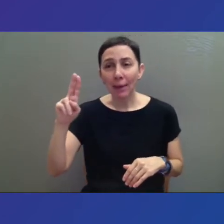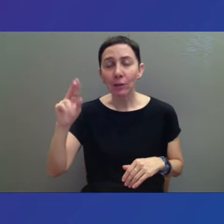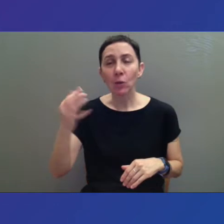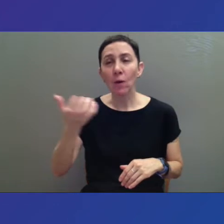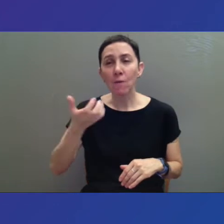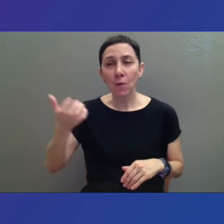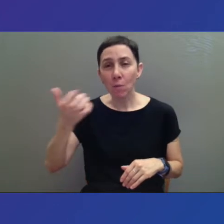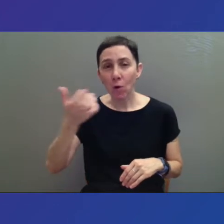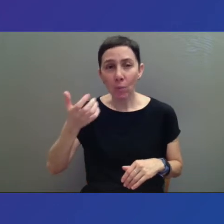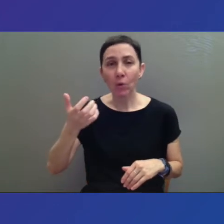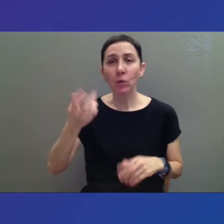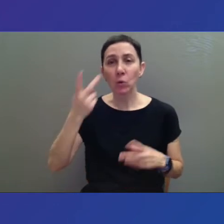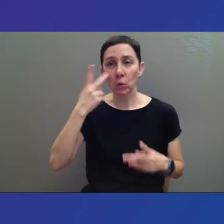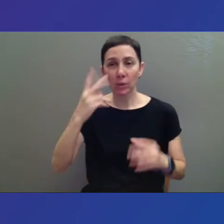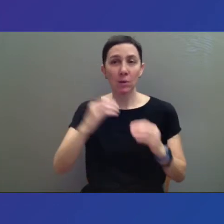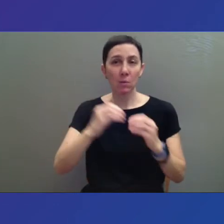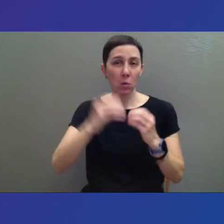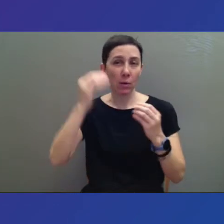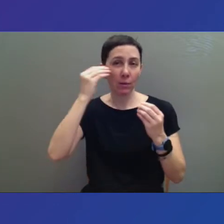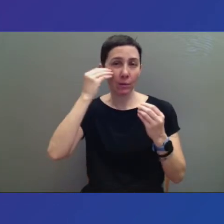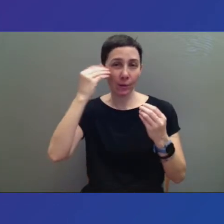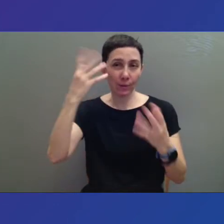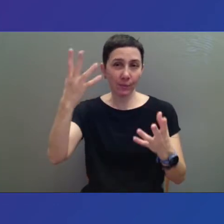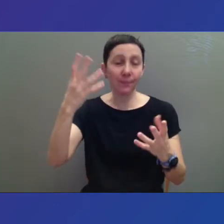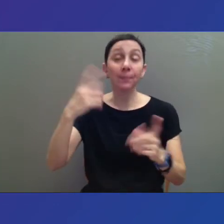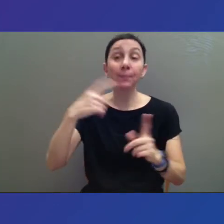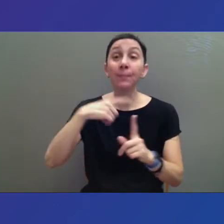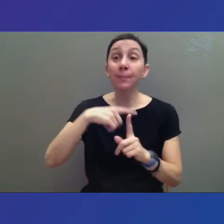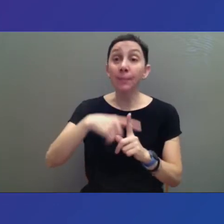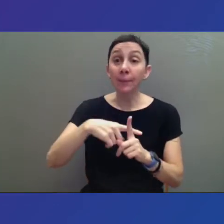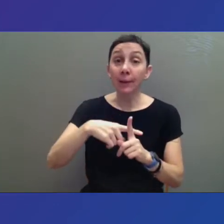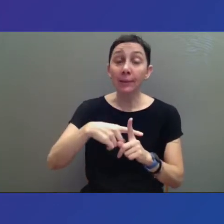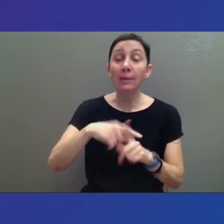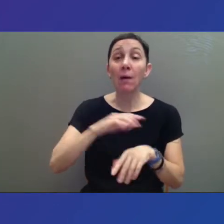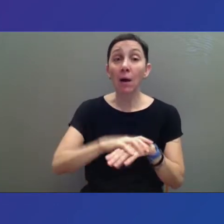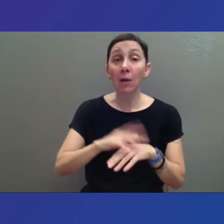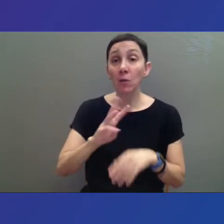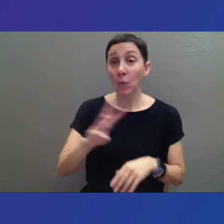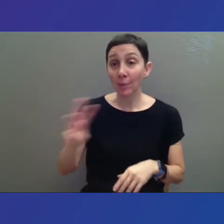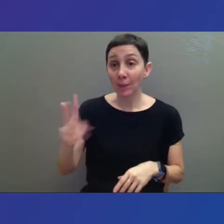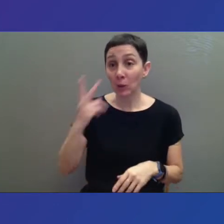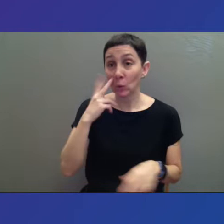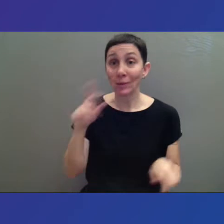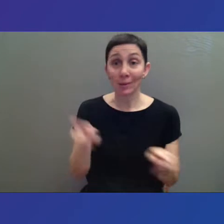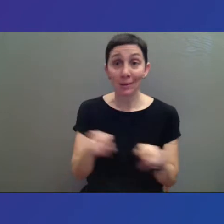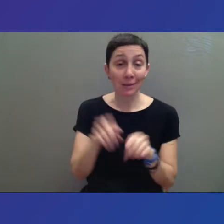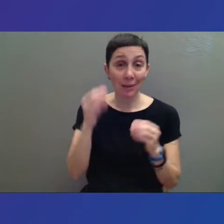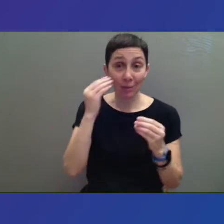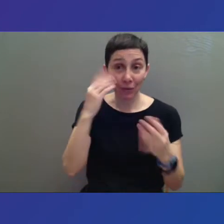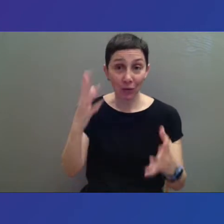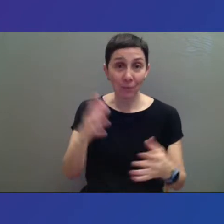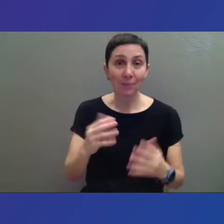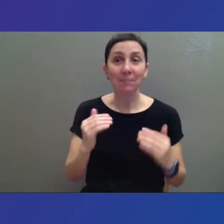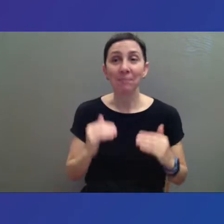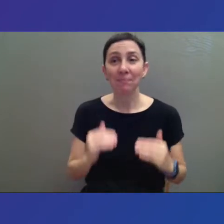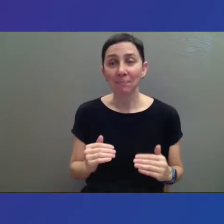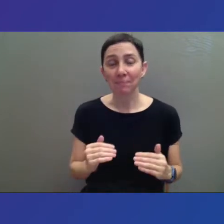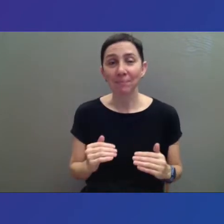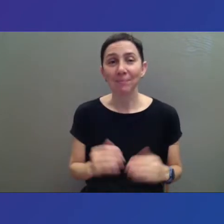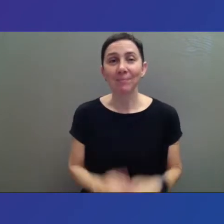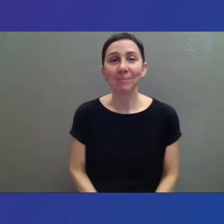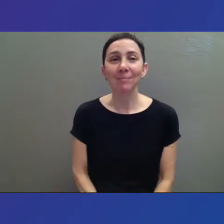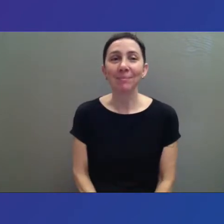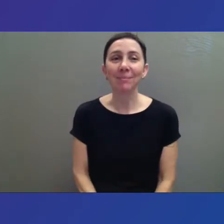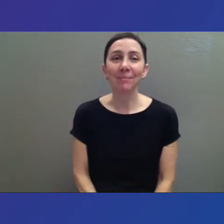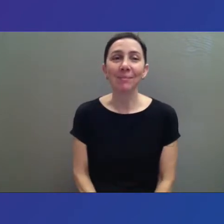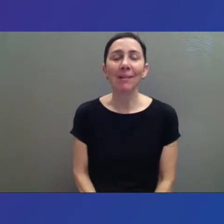app. This information is also available on our website. Third, feel free to